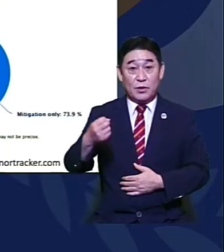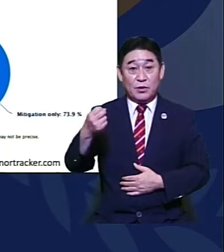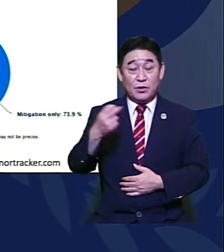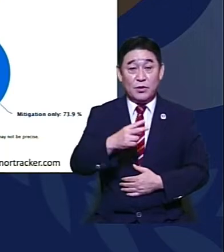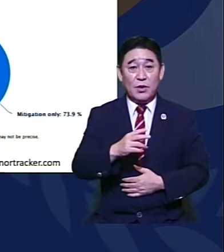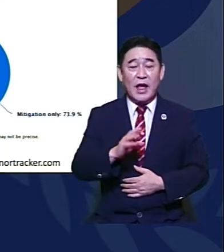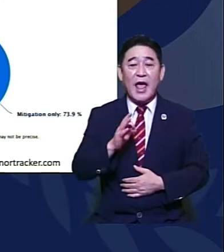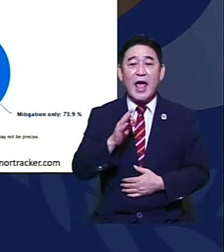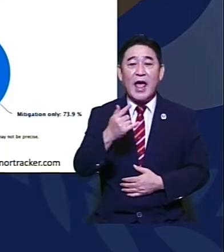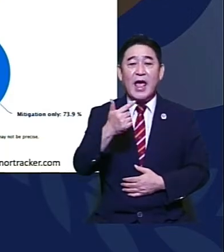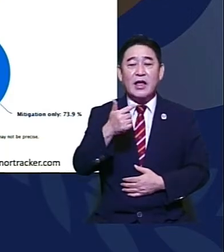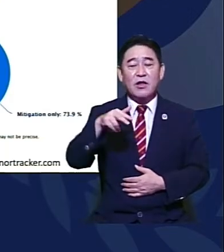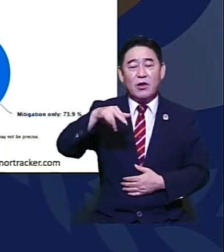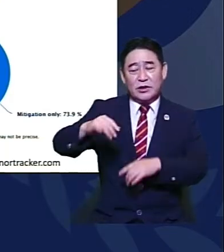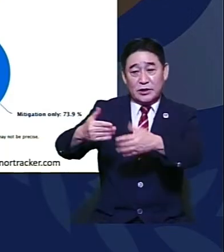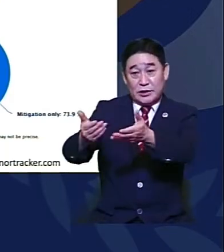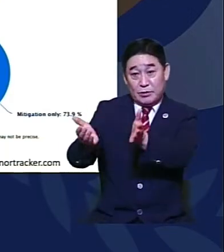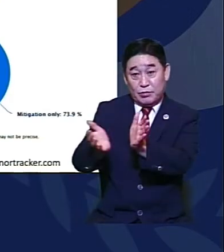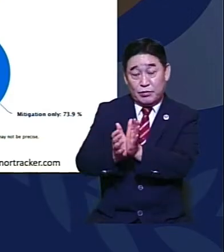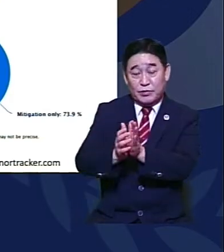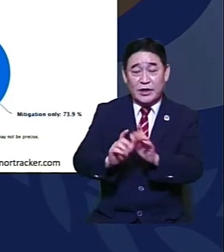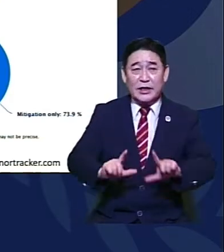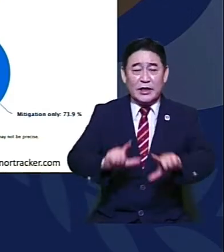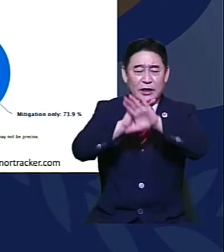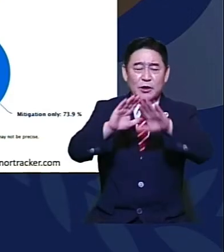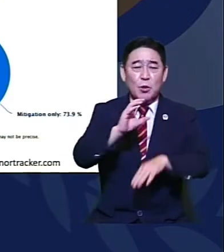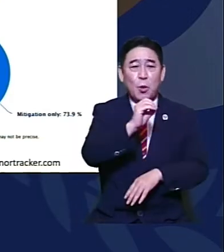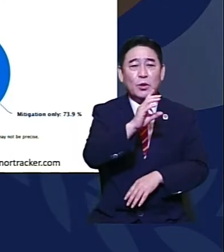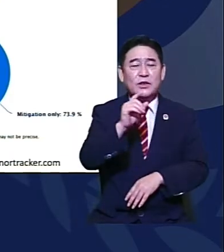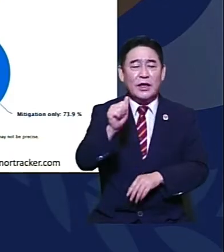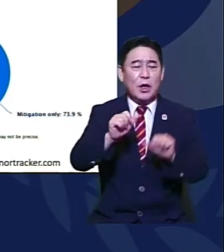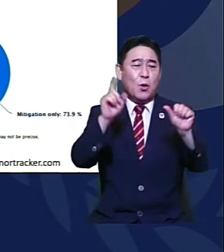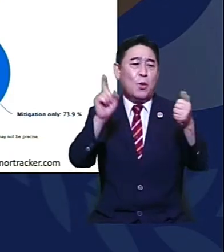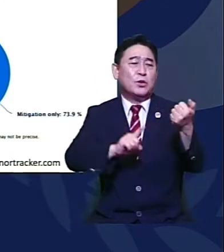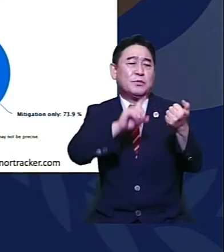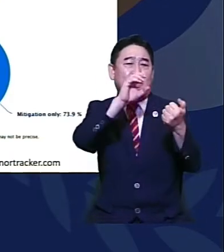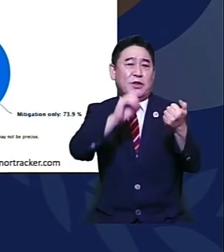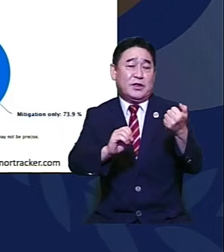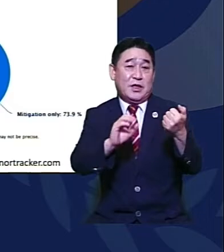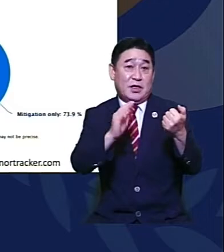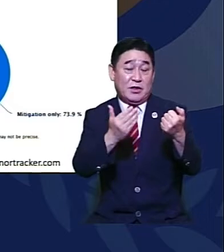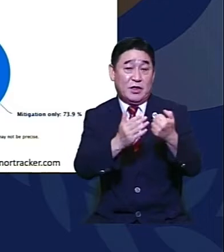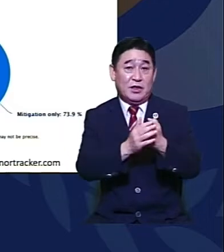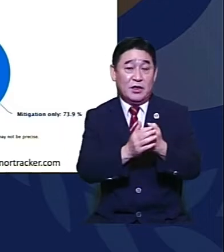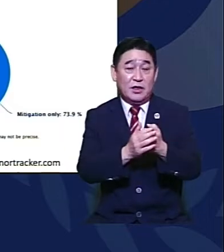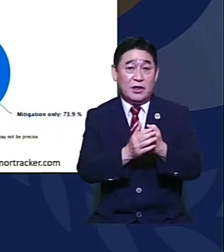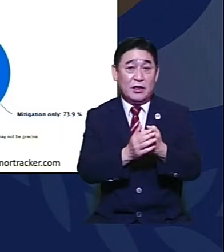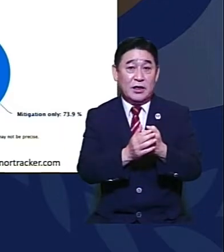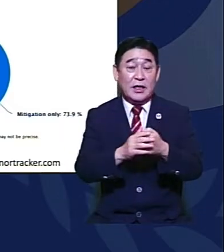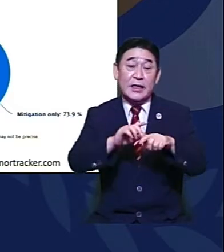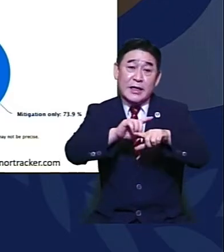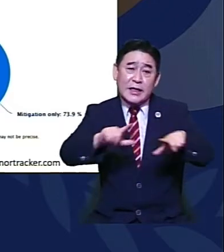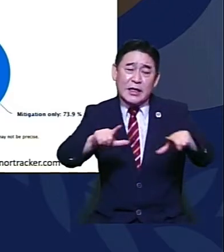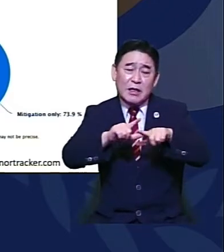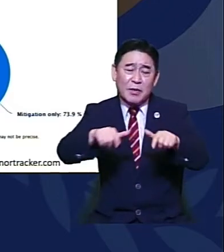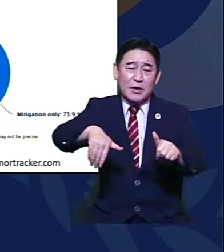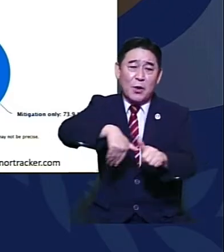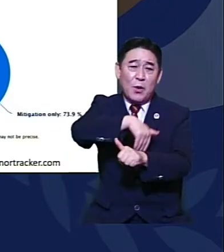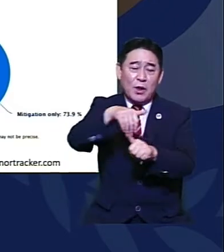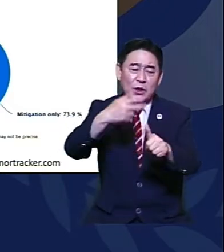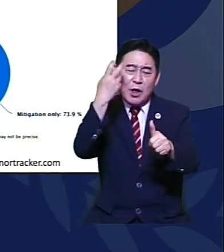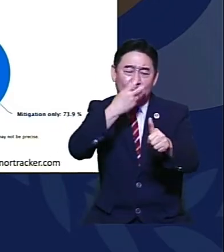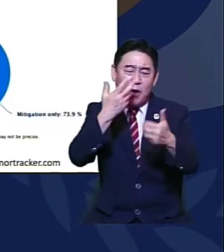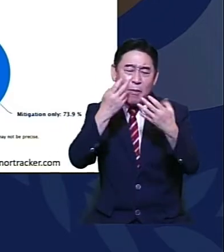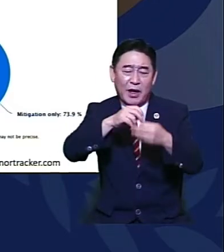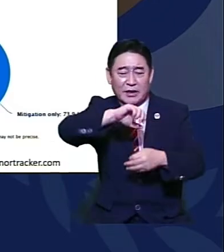and 38% went for general environmental protection. And by the